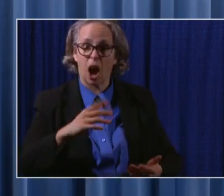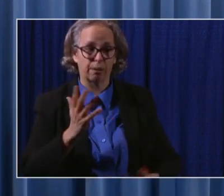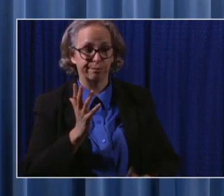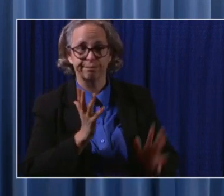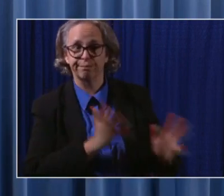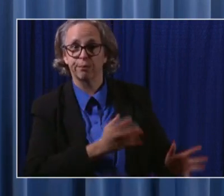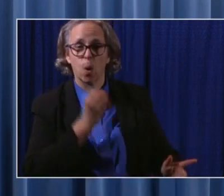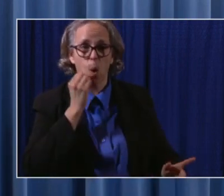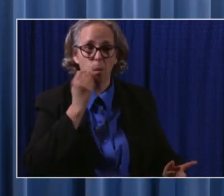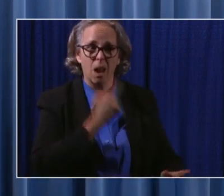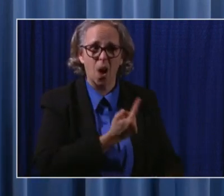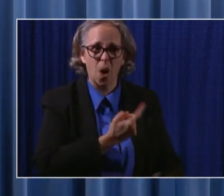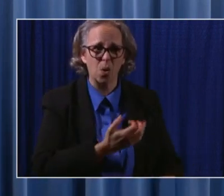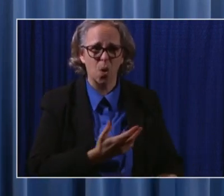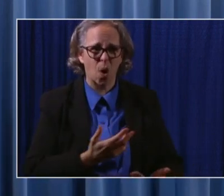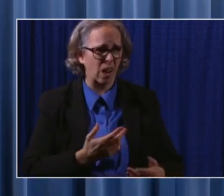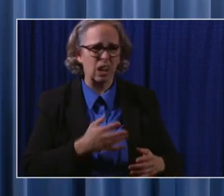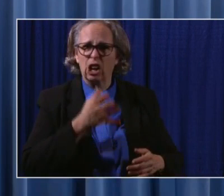on elderly grandfather,